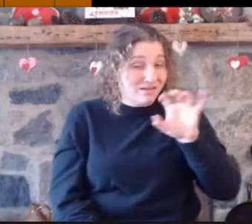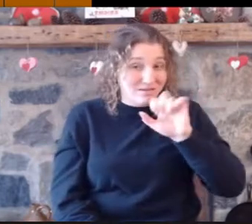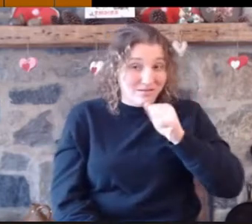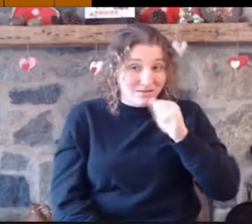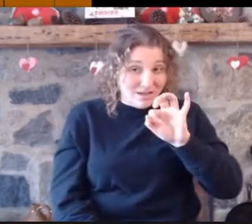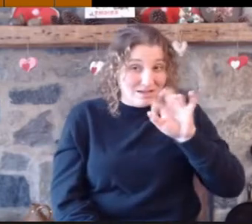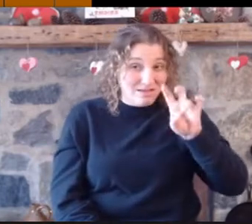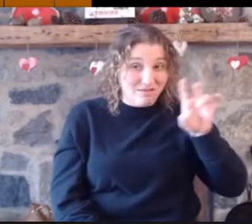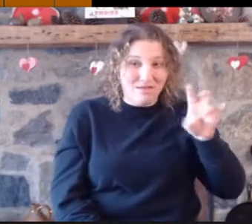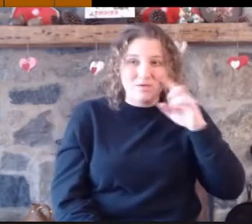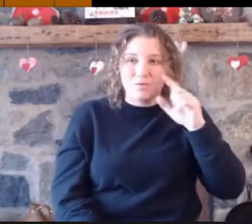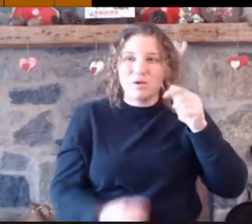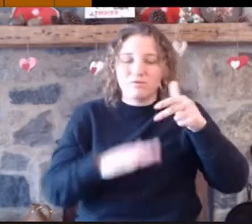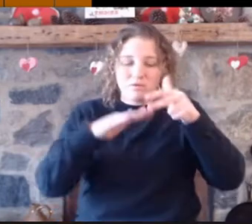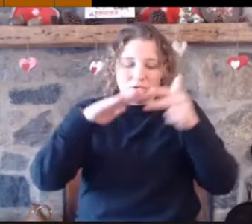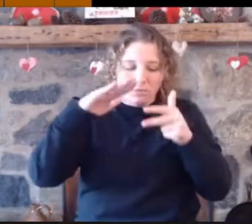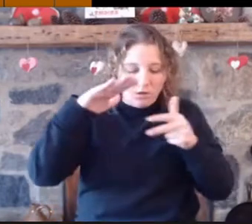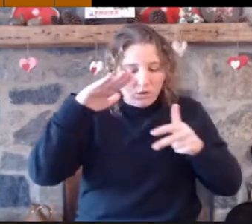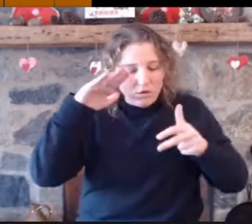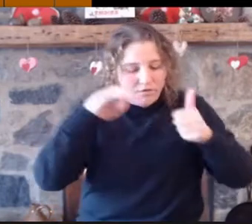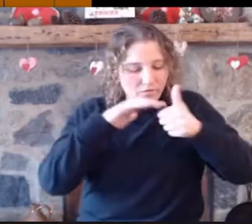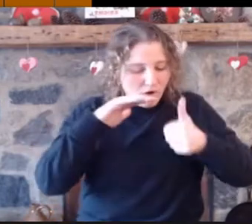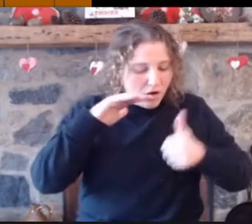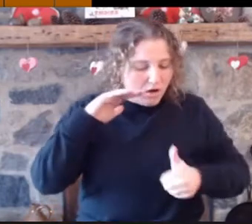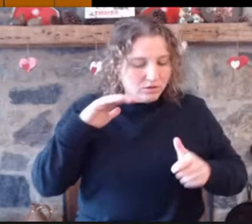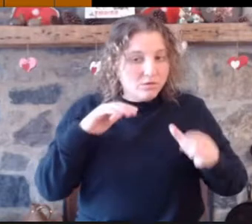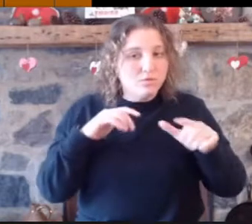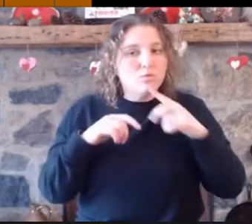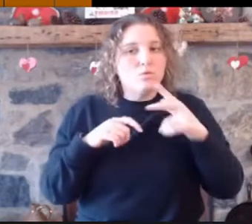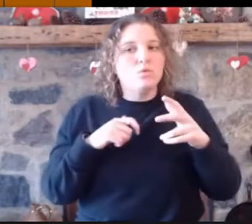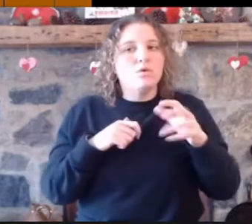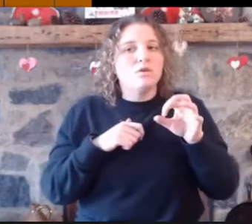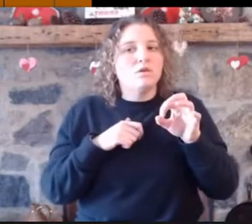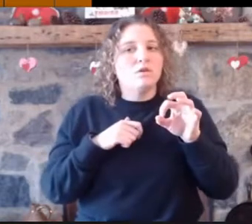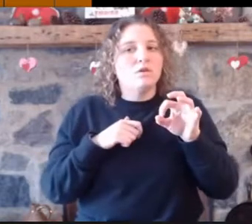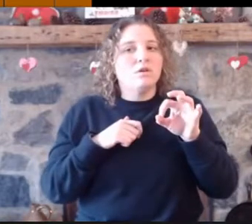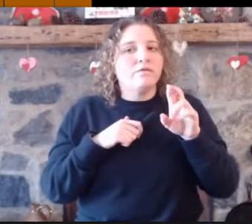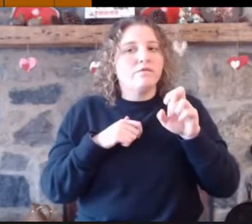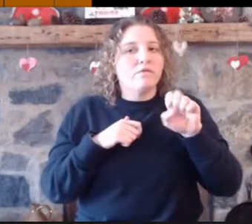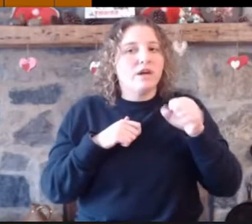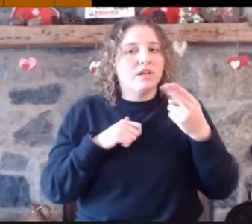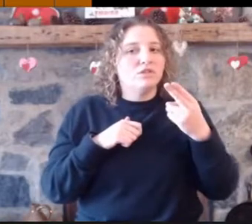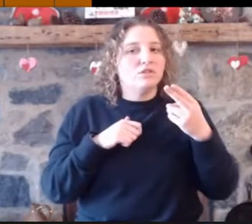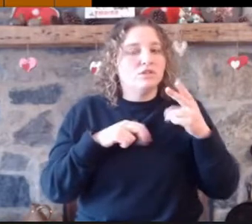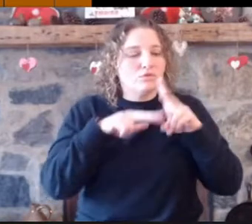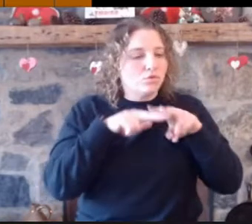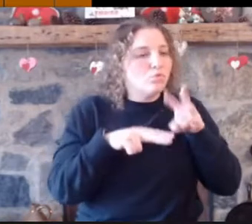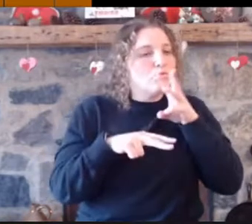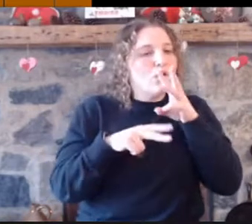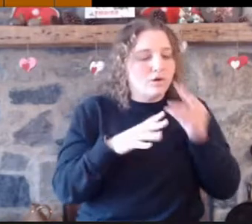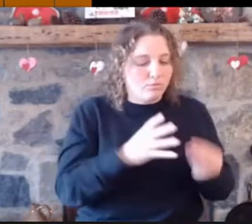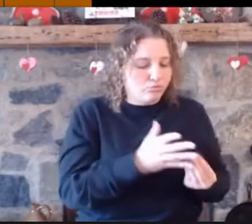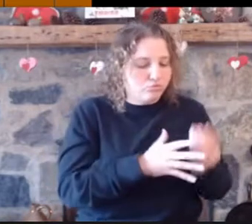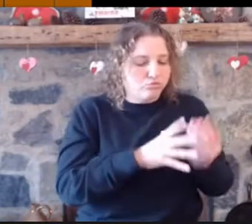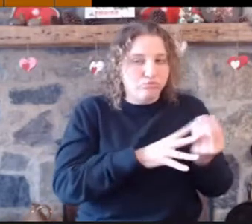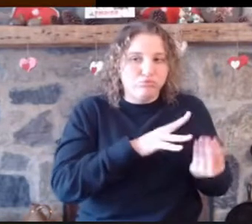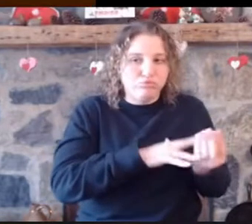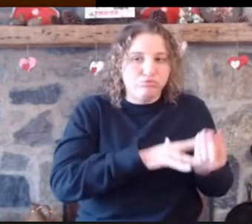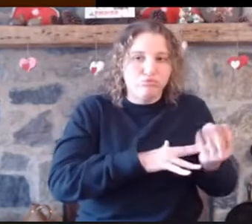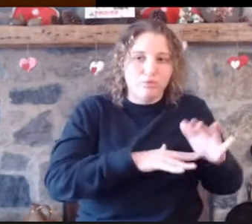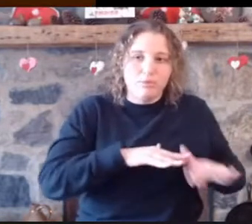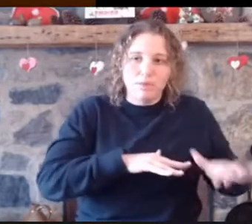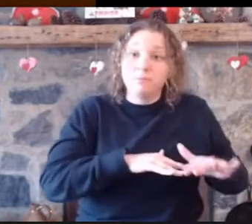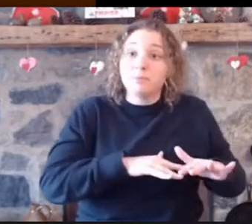far enough down that we discovered freshwater and saltwater springs in the sea. Only God could have known it. And he asked Job, have you seen